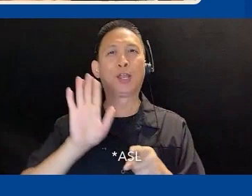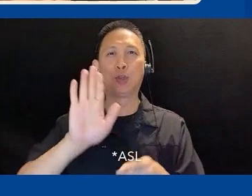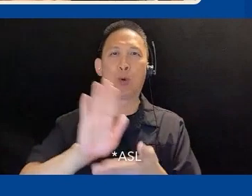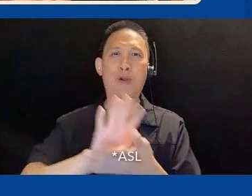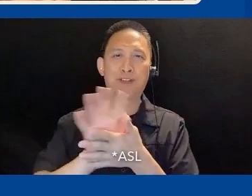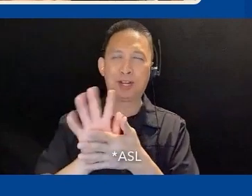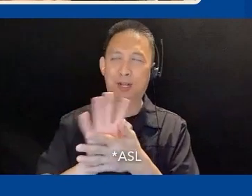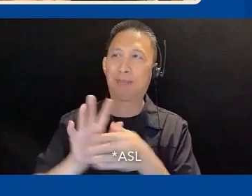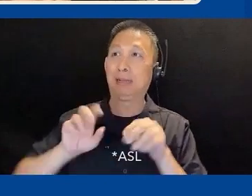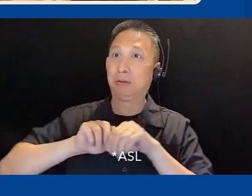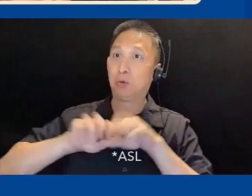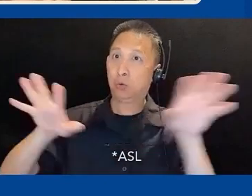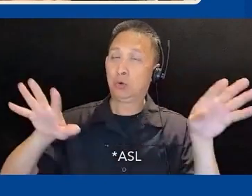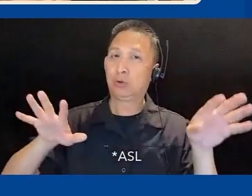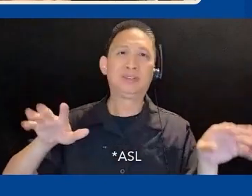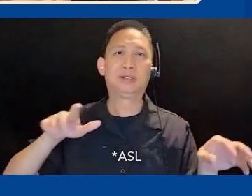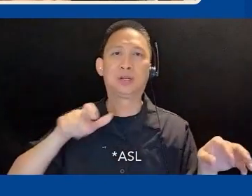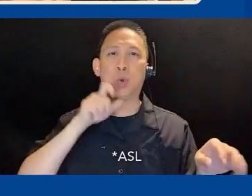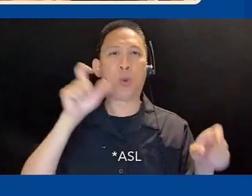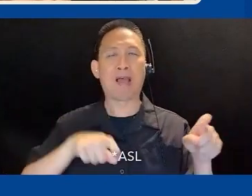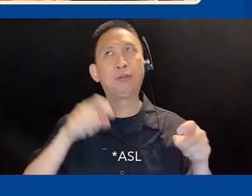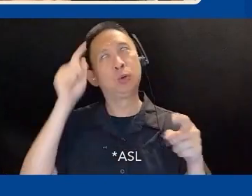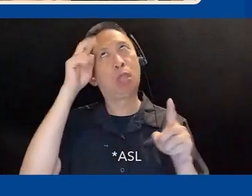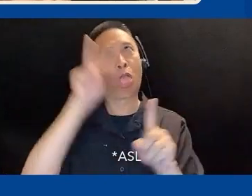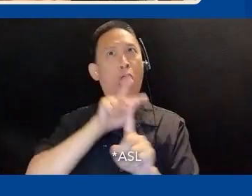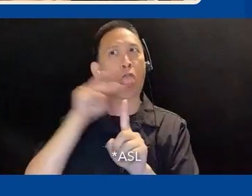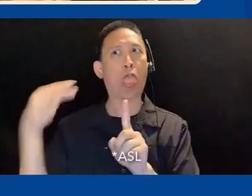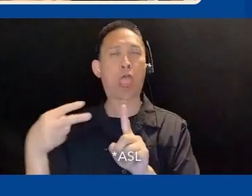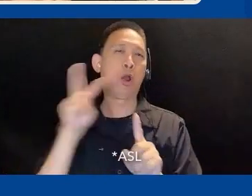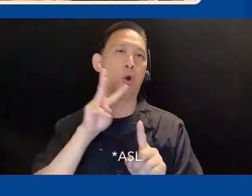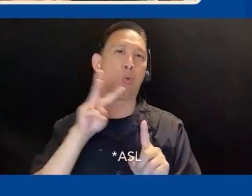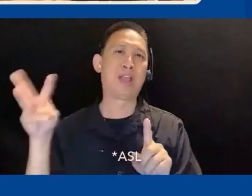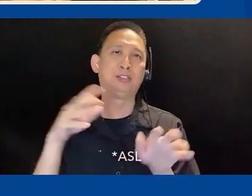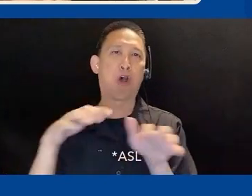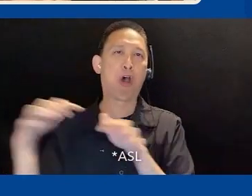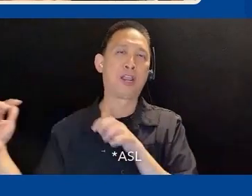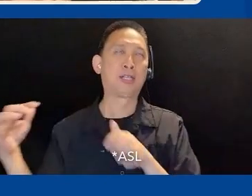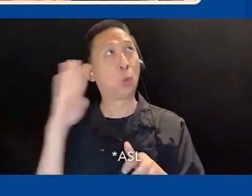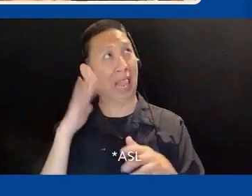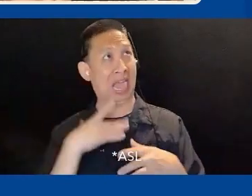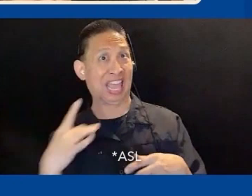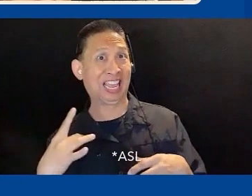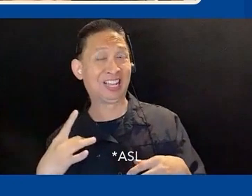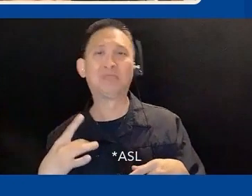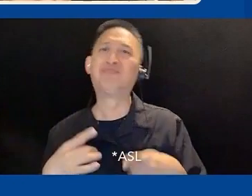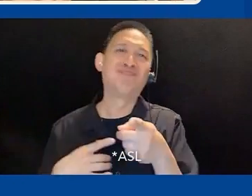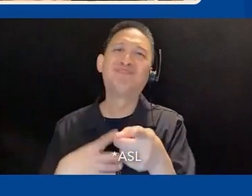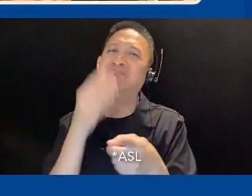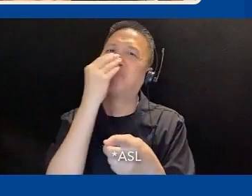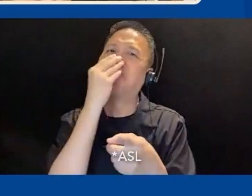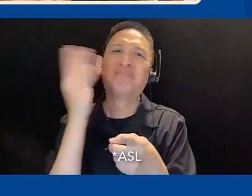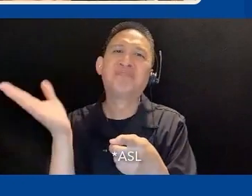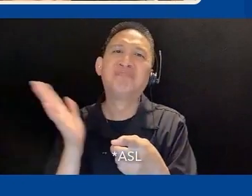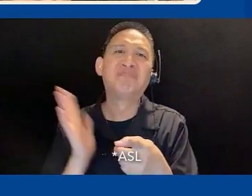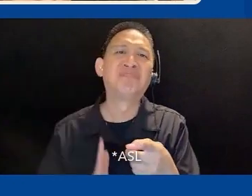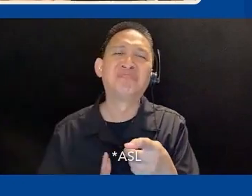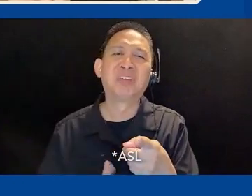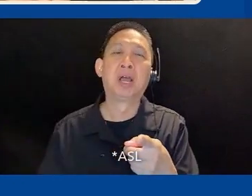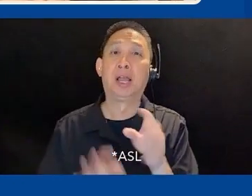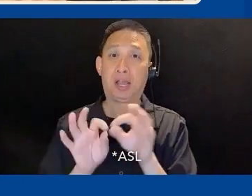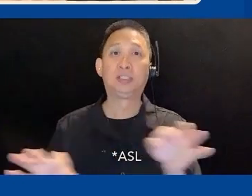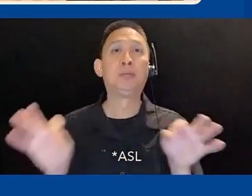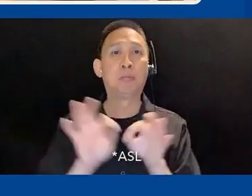a Western audience, you know? And I think it's impressive and important that you stick to like what is meaningful for